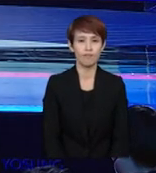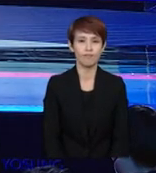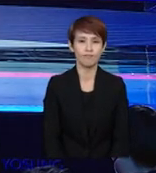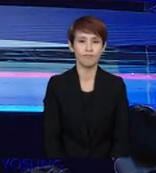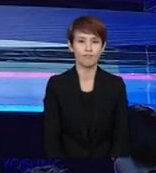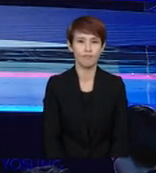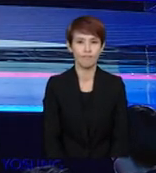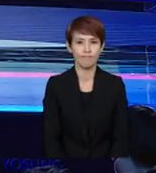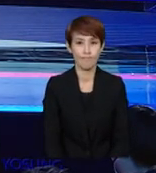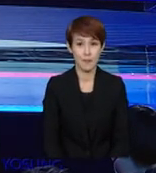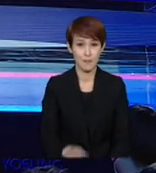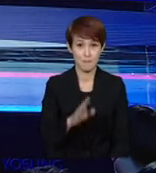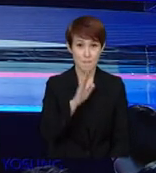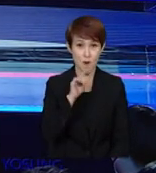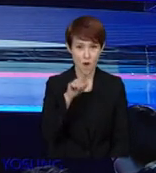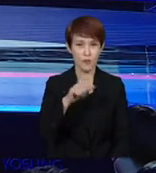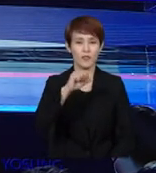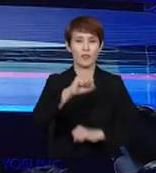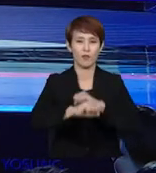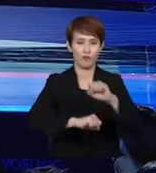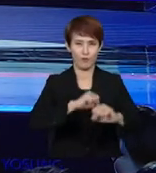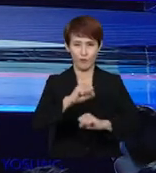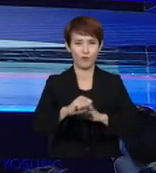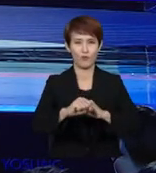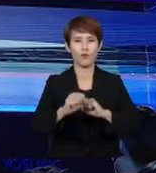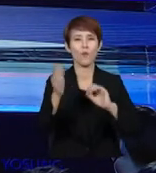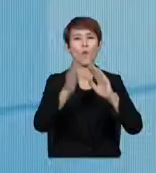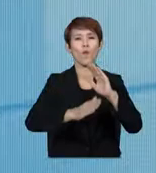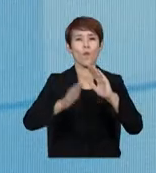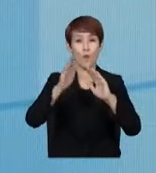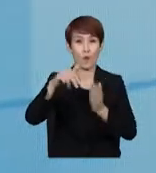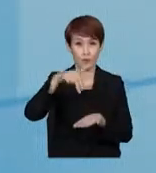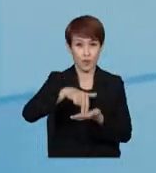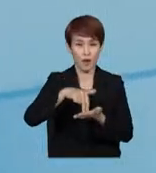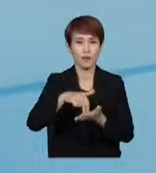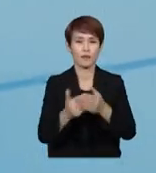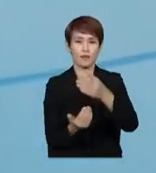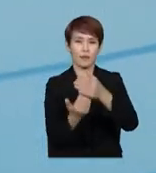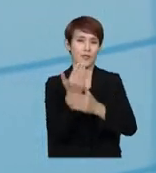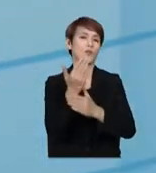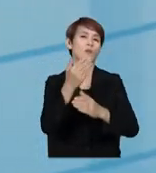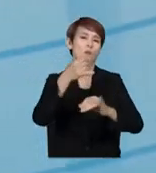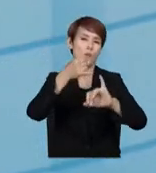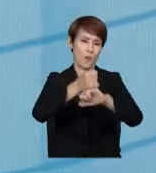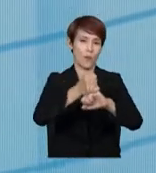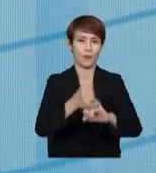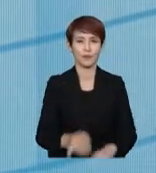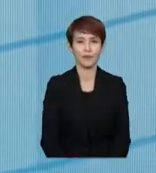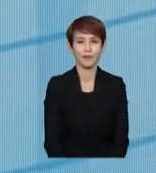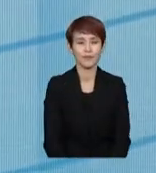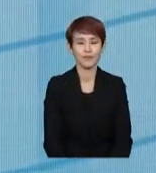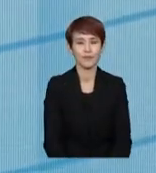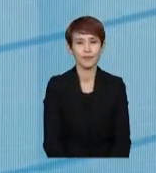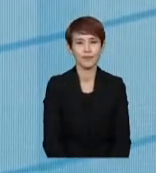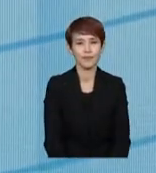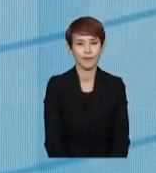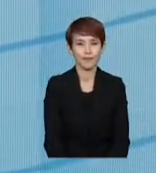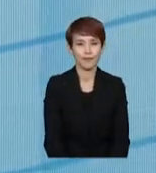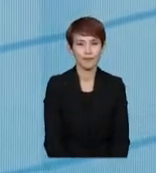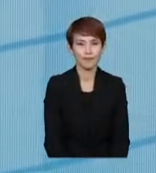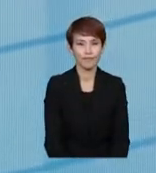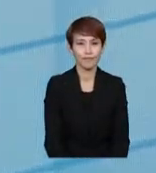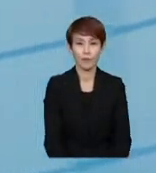democratic public sphere, and I believe it should remain so. Second issue to do with the core function